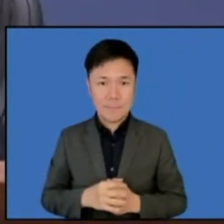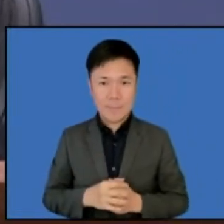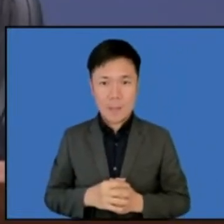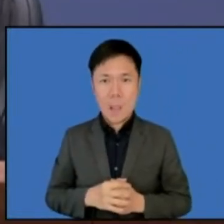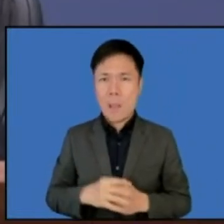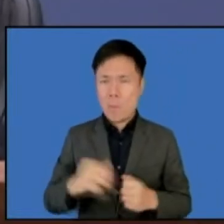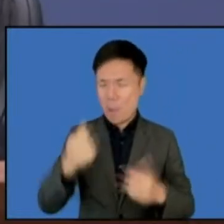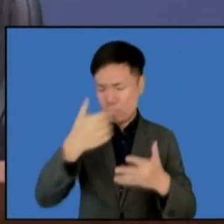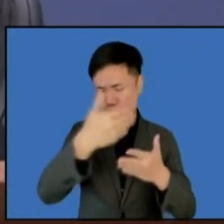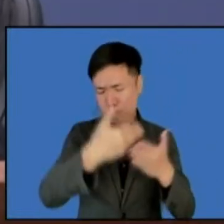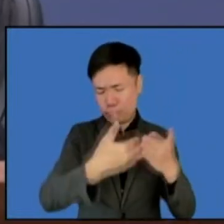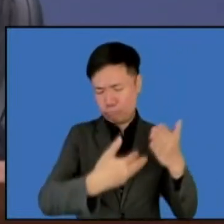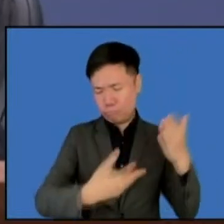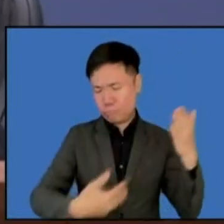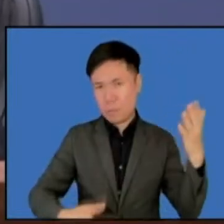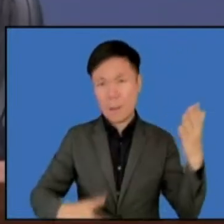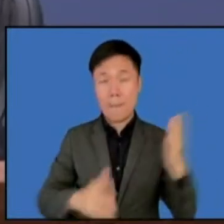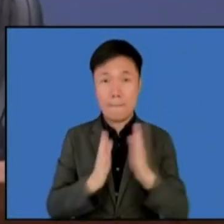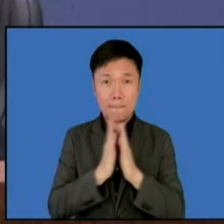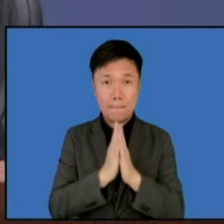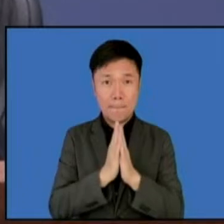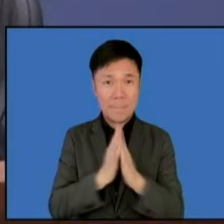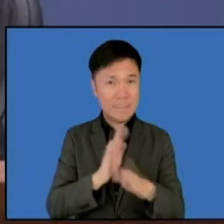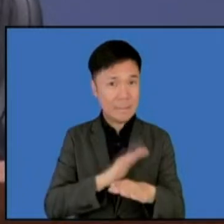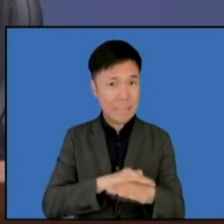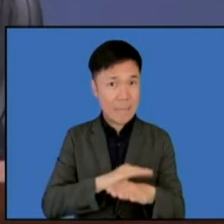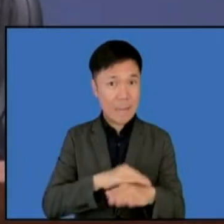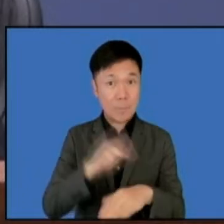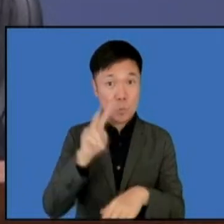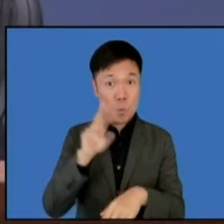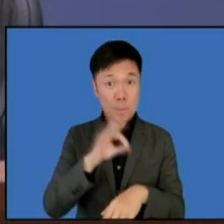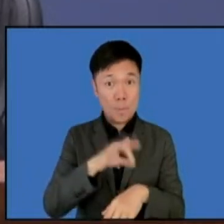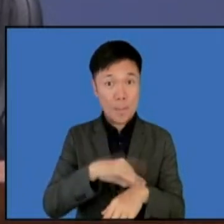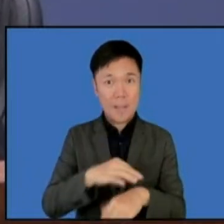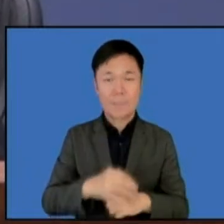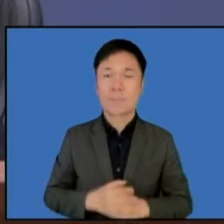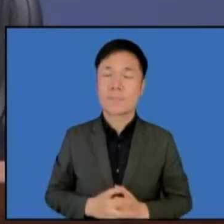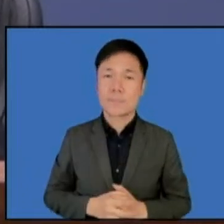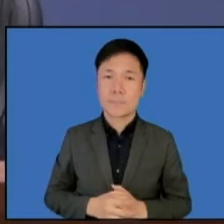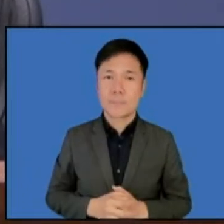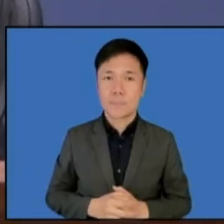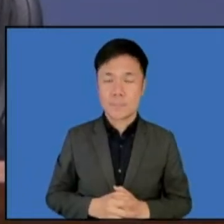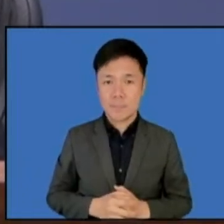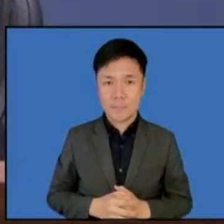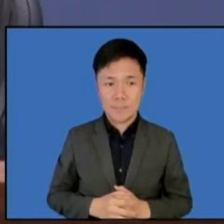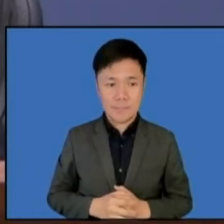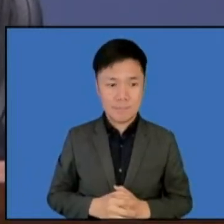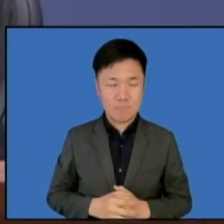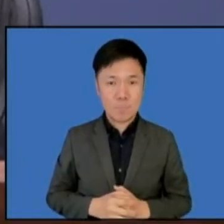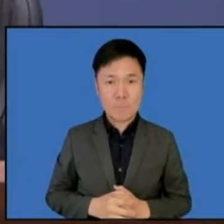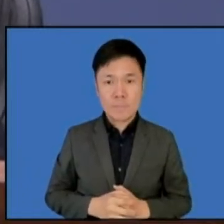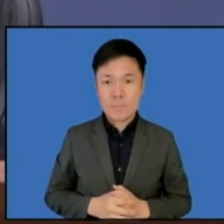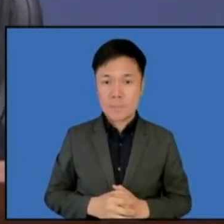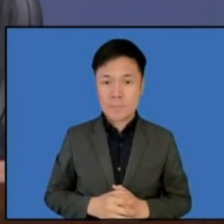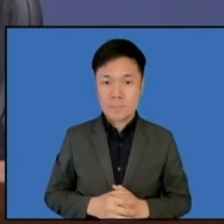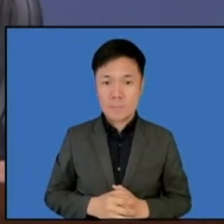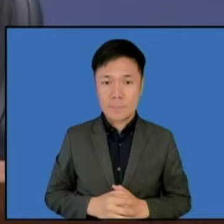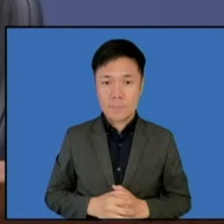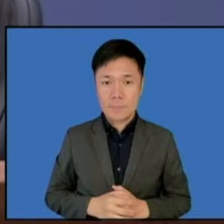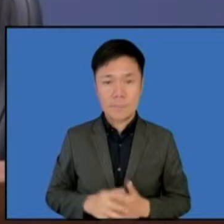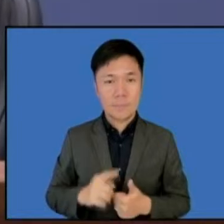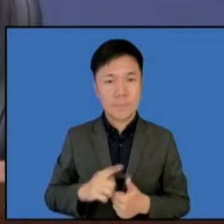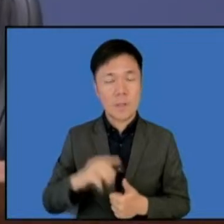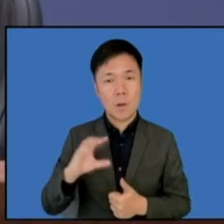of speakers, so please respect for 2-minute speech. And now may I invite CHOHO